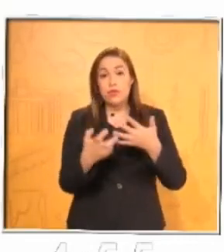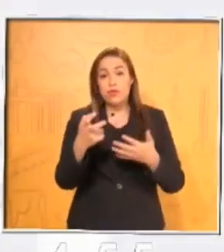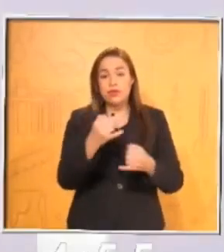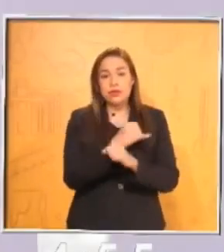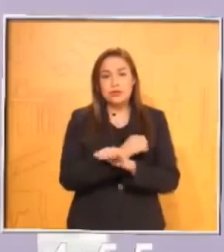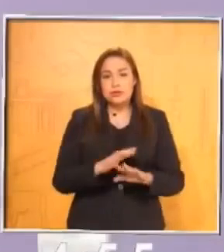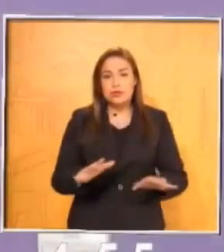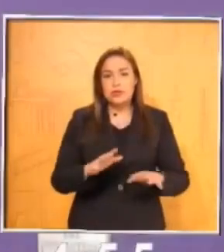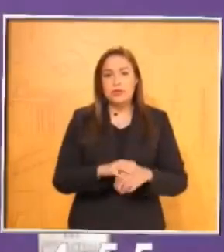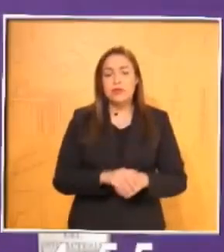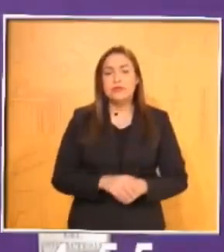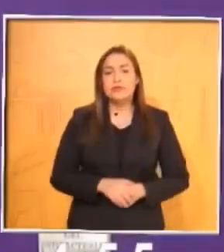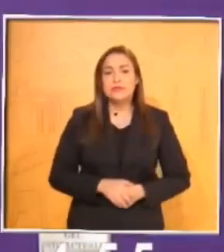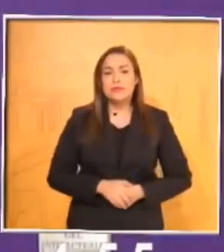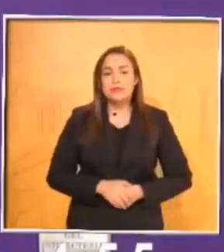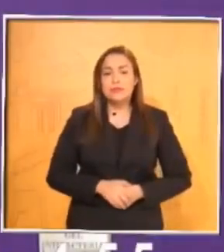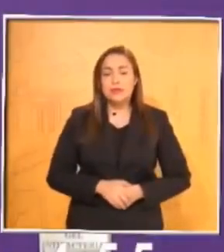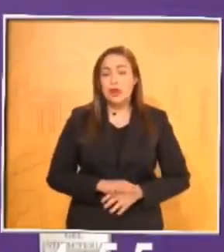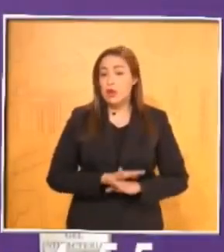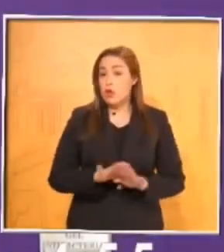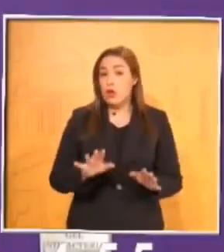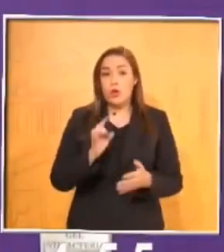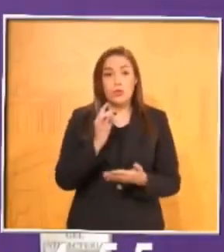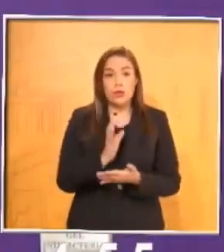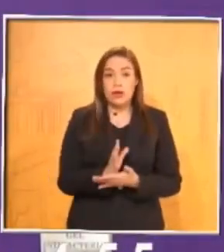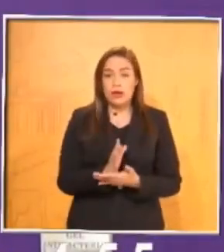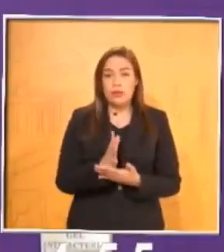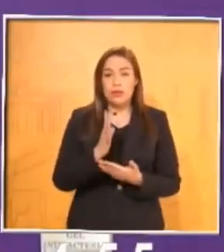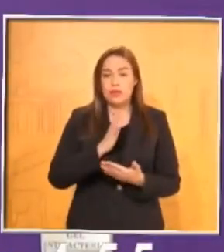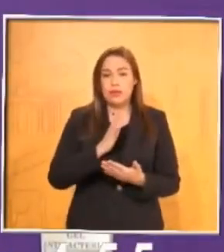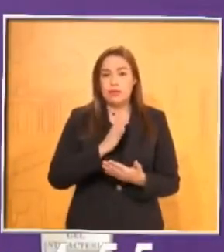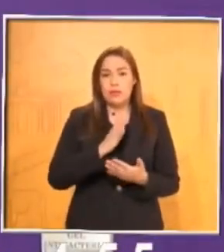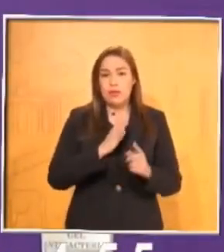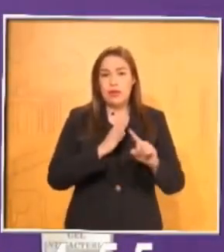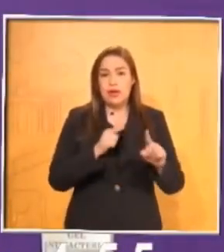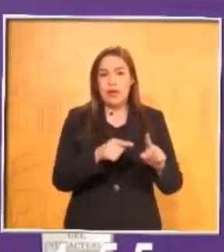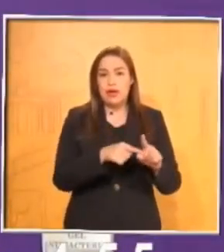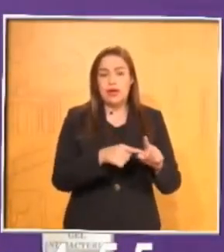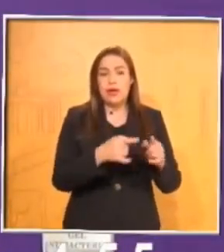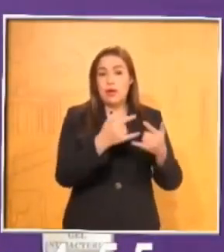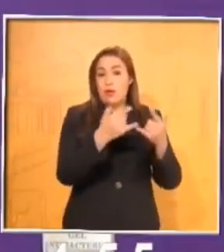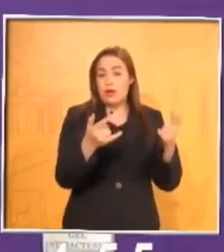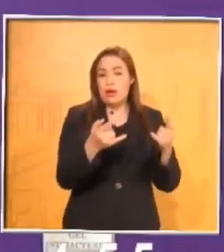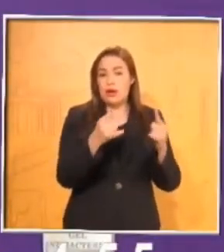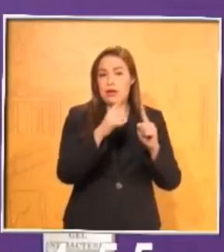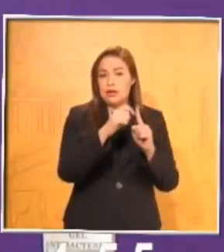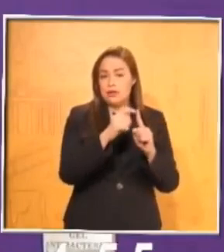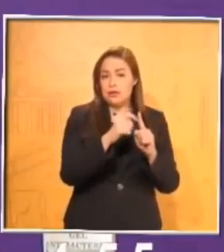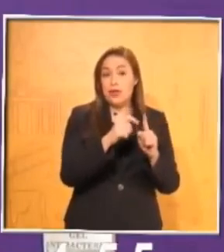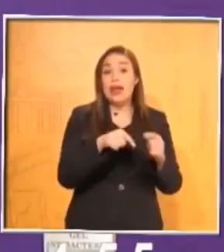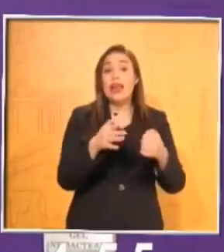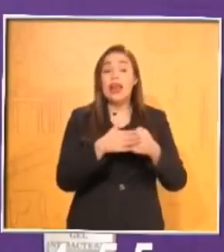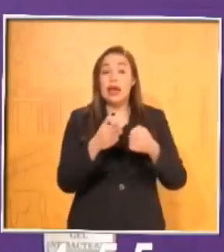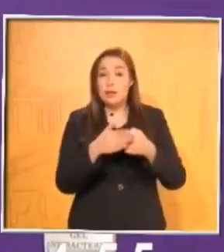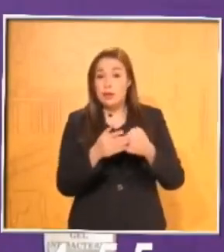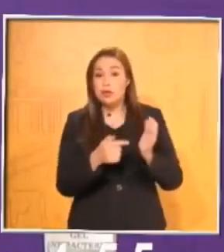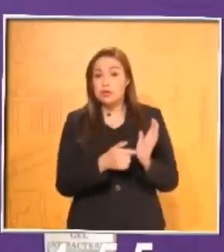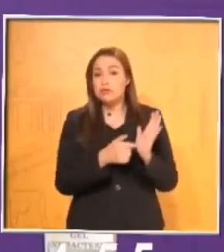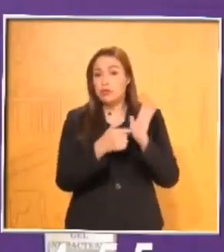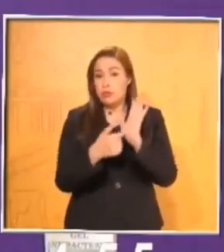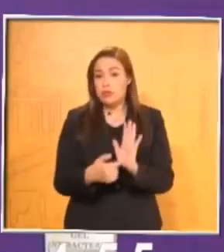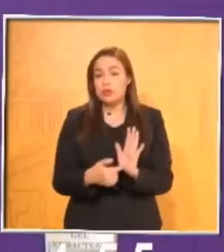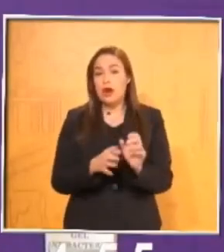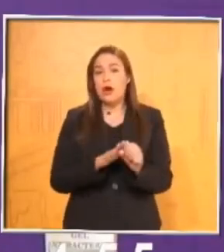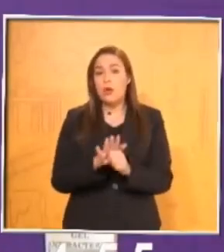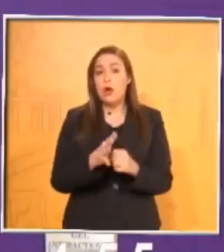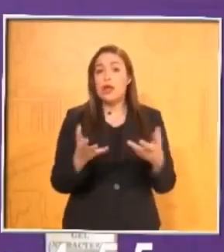holding a discussion, not only making or creating a comic strip. In the next class, we are going to create a comic strip, but first,